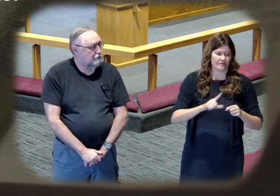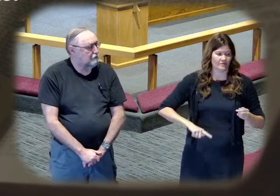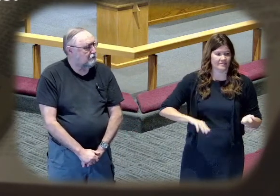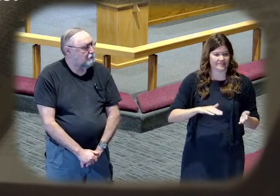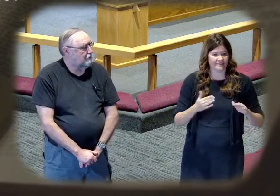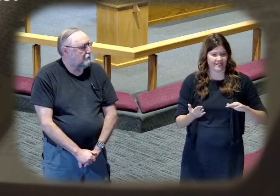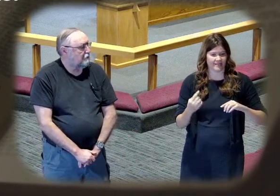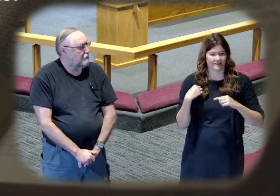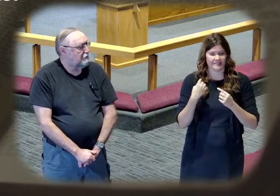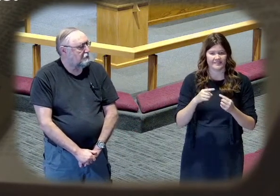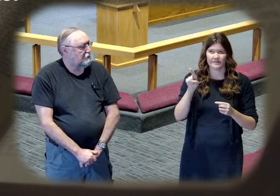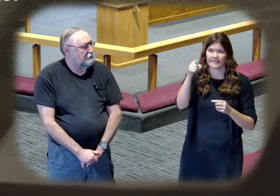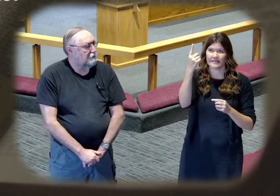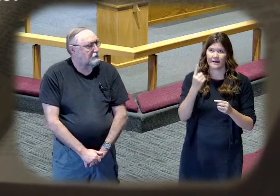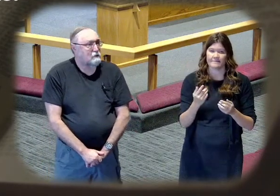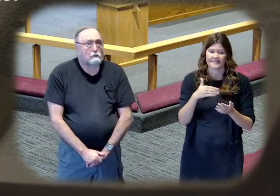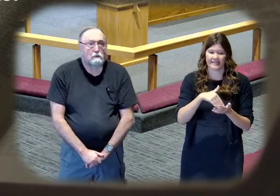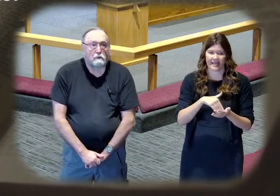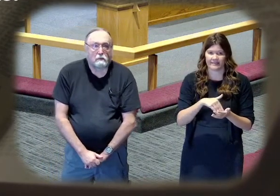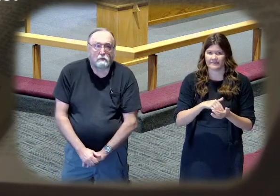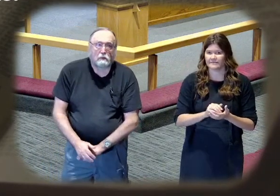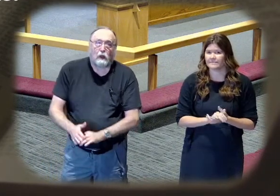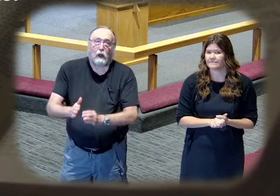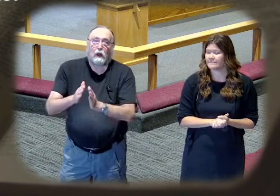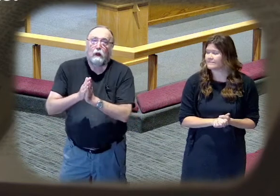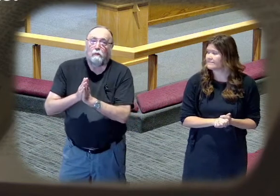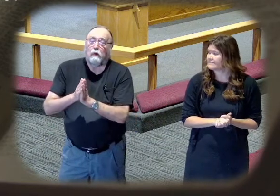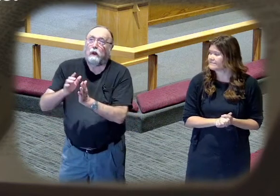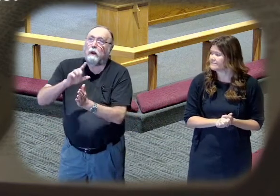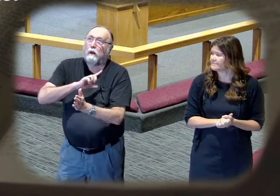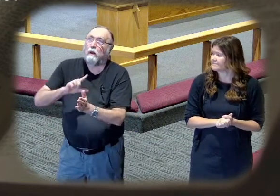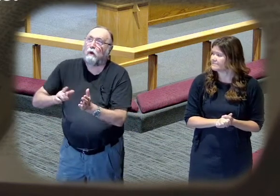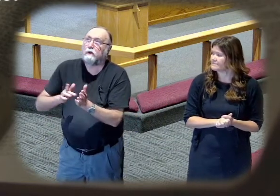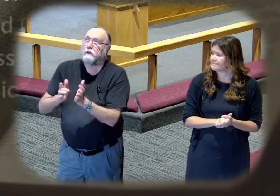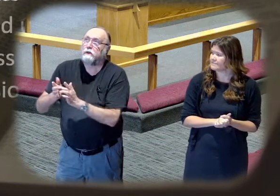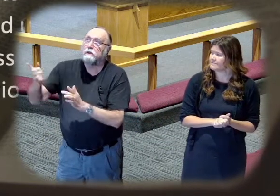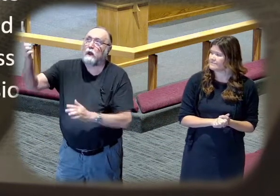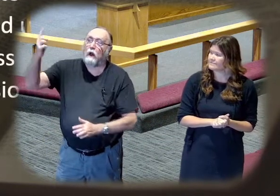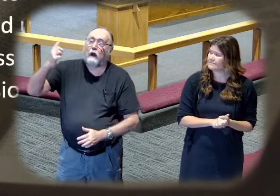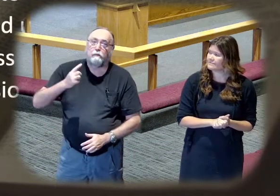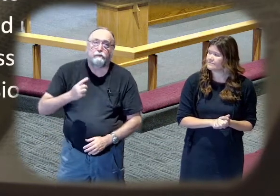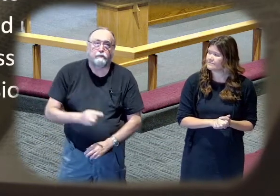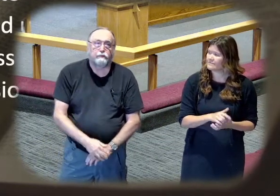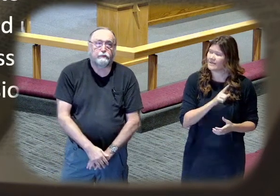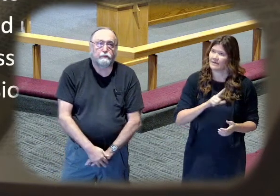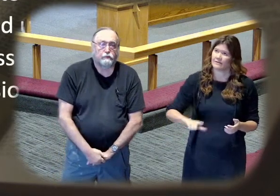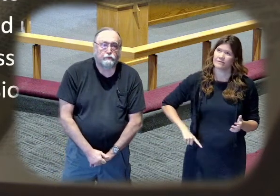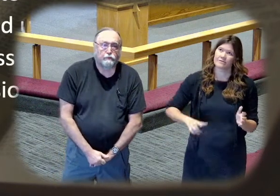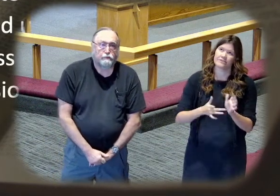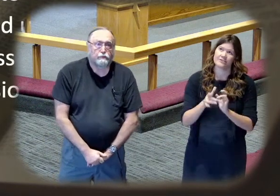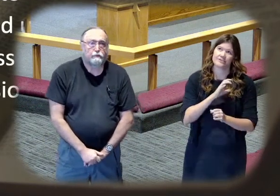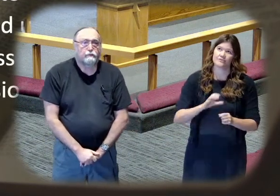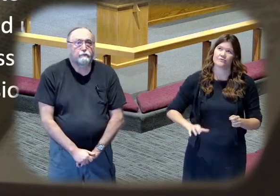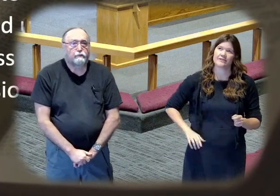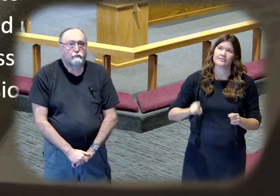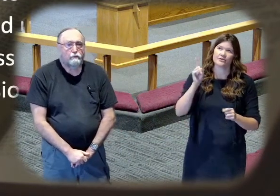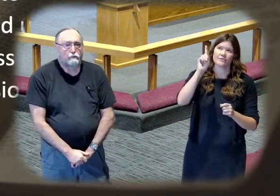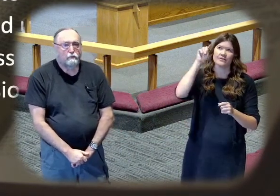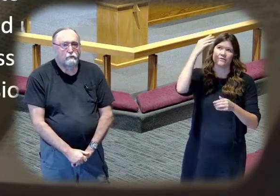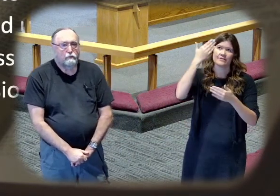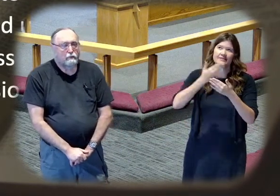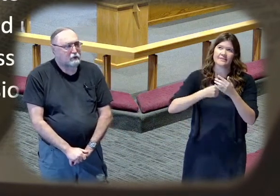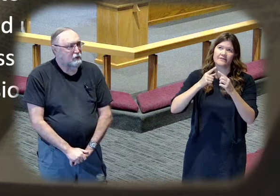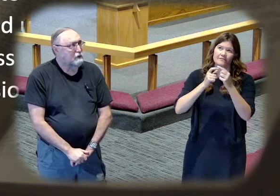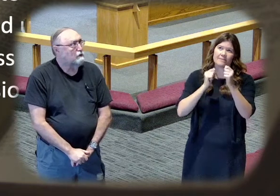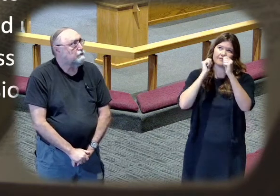comes. Amen. Come, Lord Jesus. O Lord Jesus Christ, you are the only Son of the Father. In giving us your body